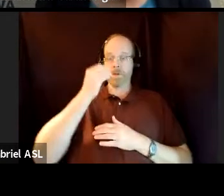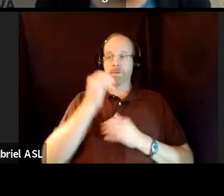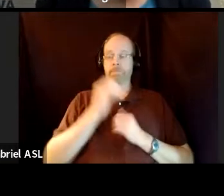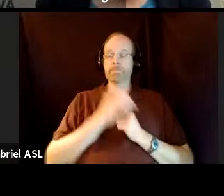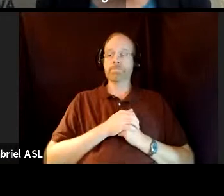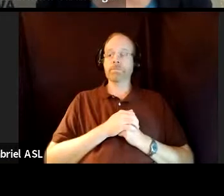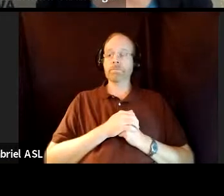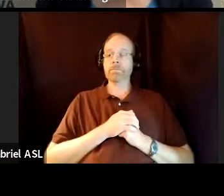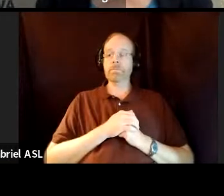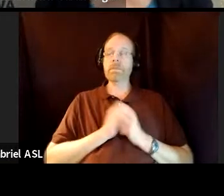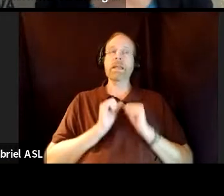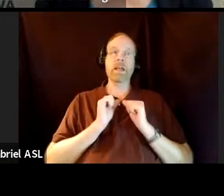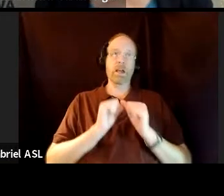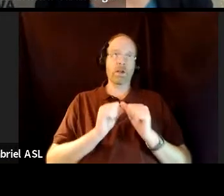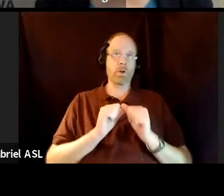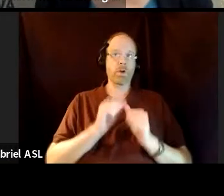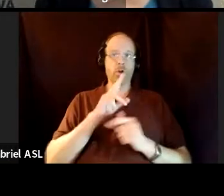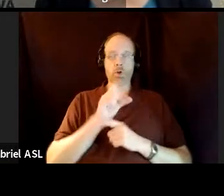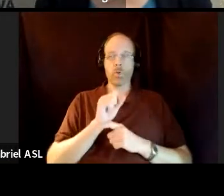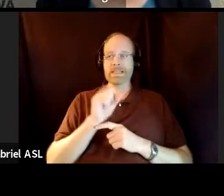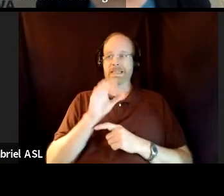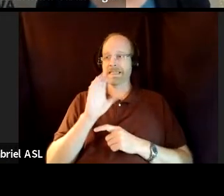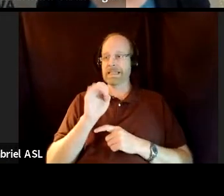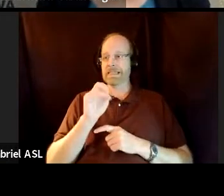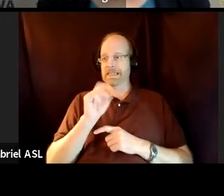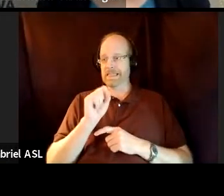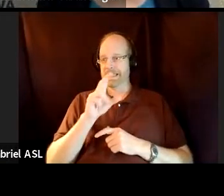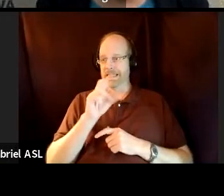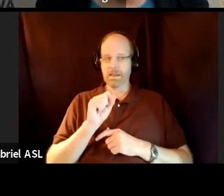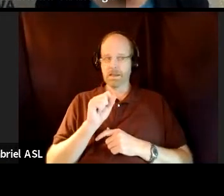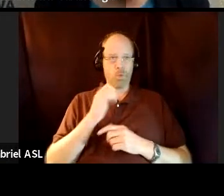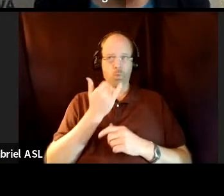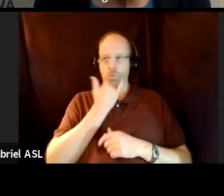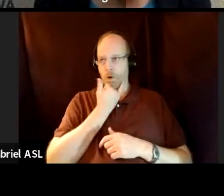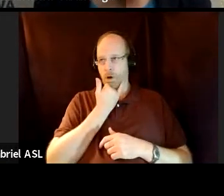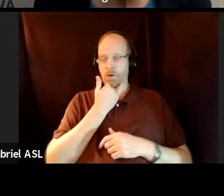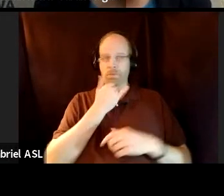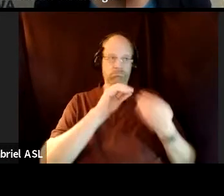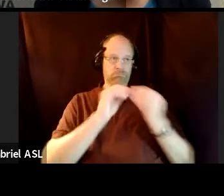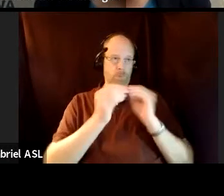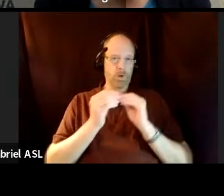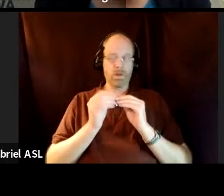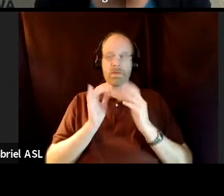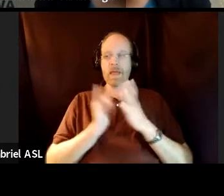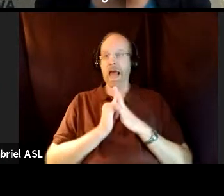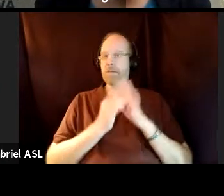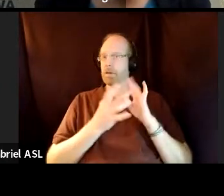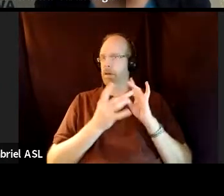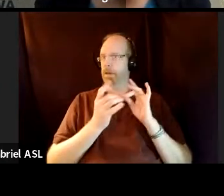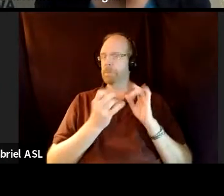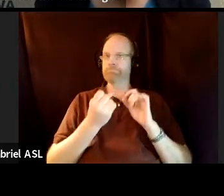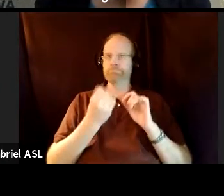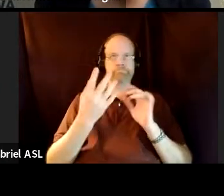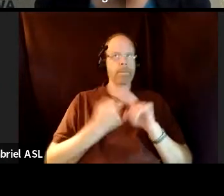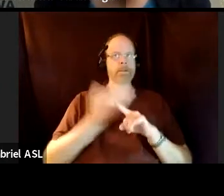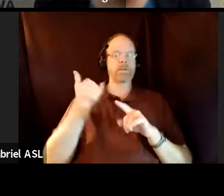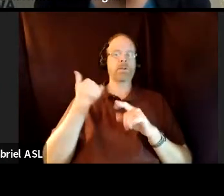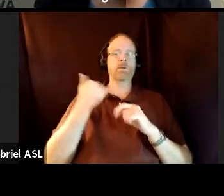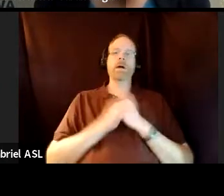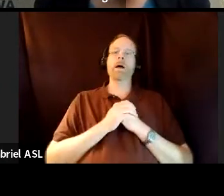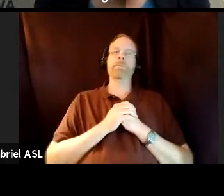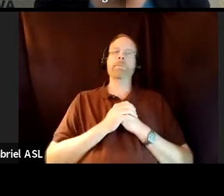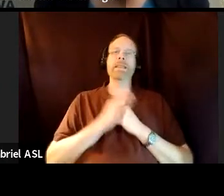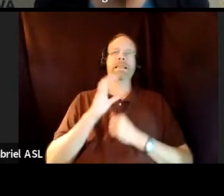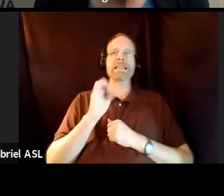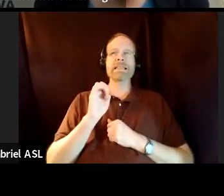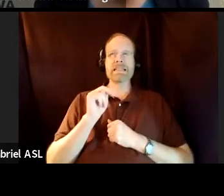and continues to be the US Census is off on their tabulations that I have commented on months ago. These census